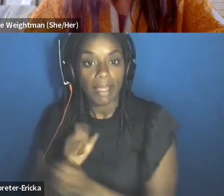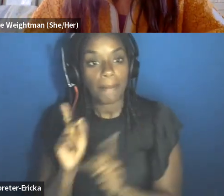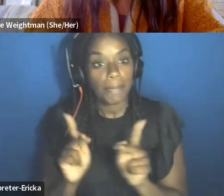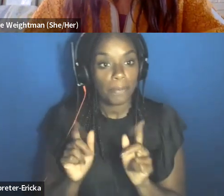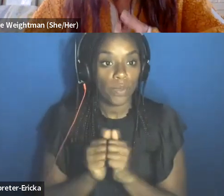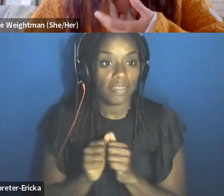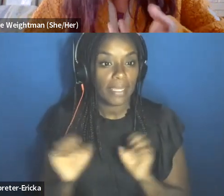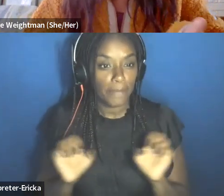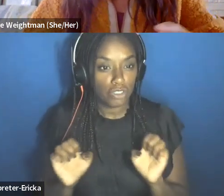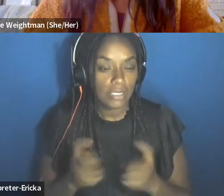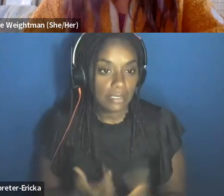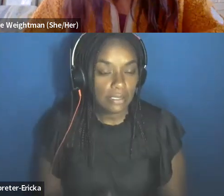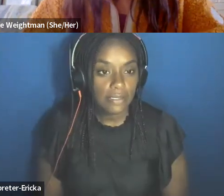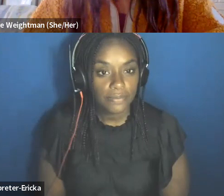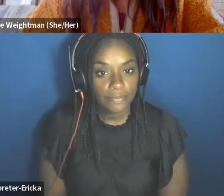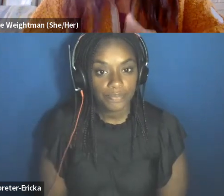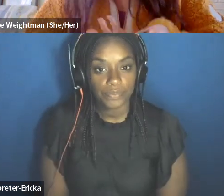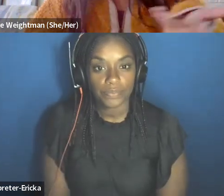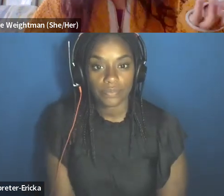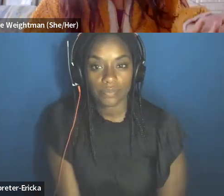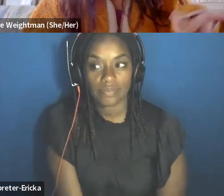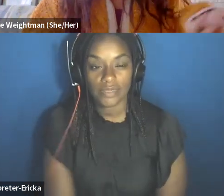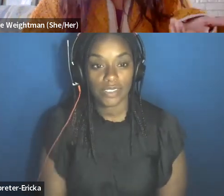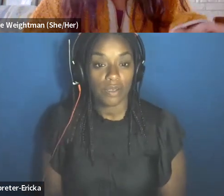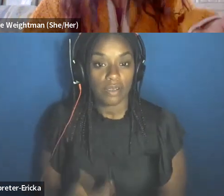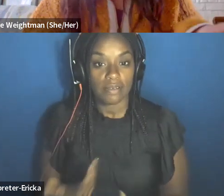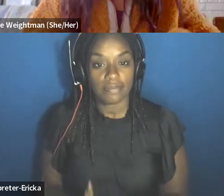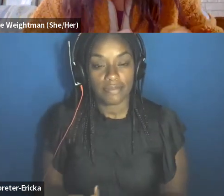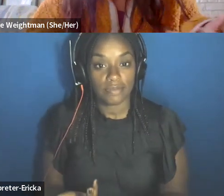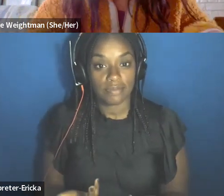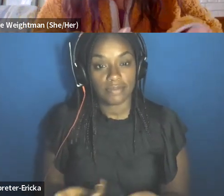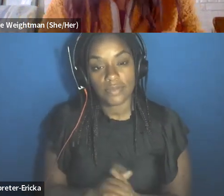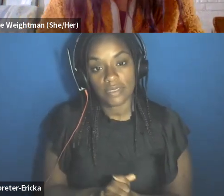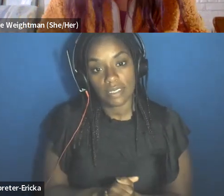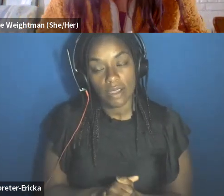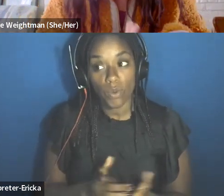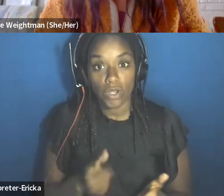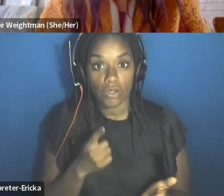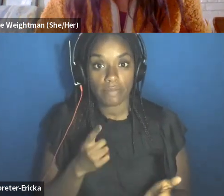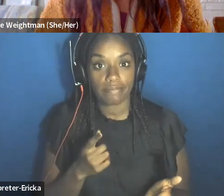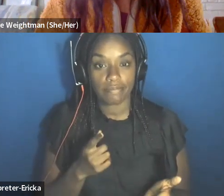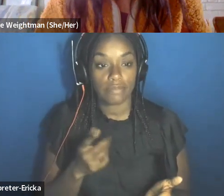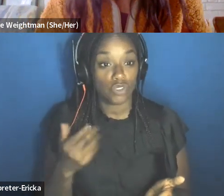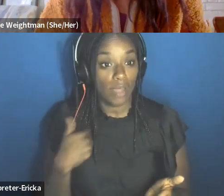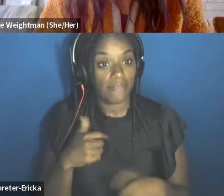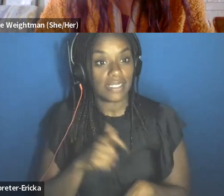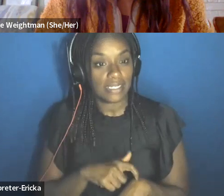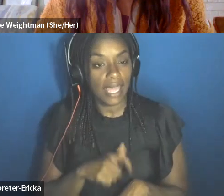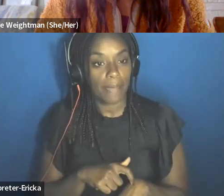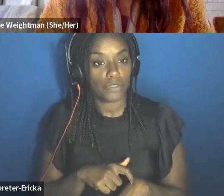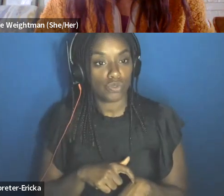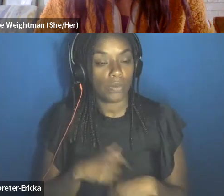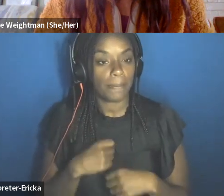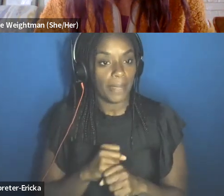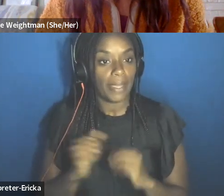get, to the space where you're like, I can do this with somebody, or I can create peer opportunities that feel really